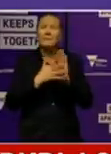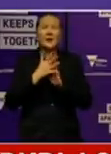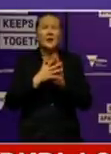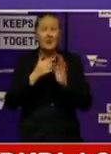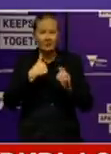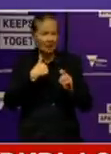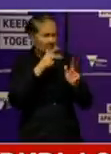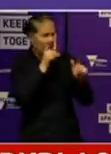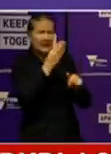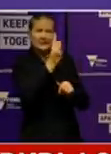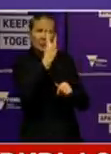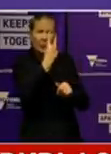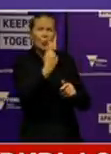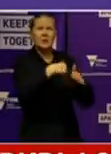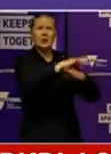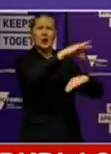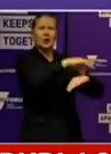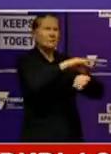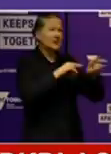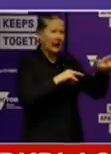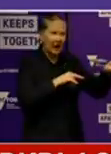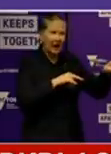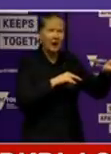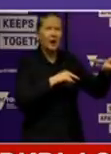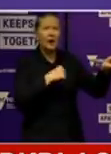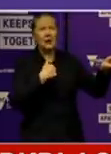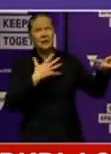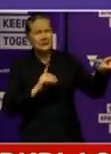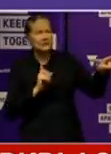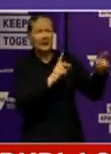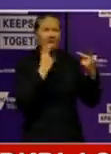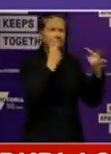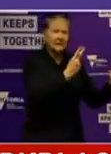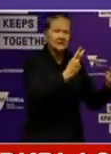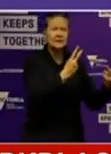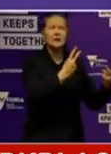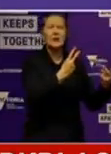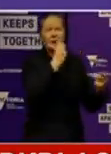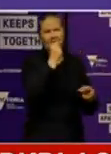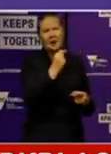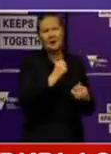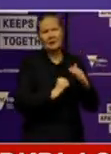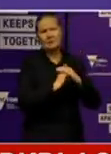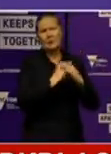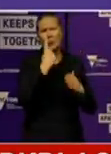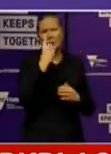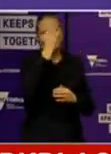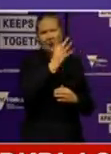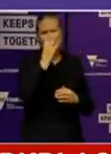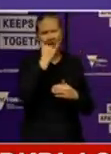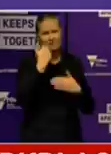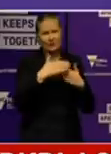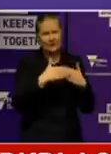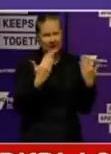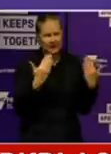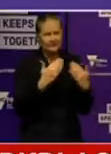hospital for 1 hour per day. We have seen health services already put some new policies in place in their health